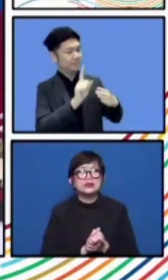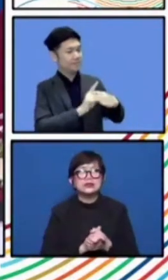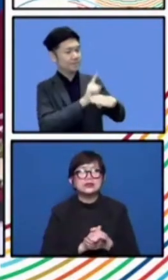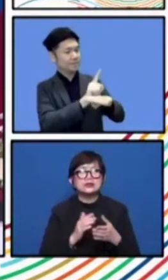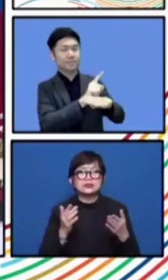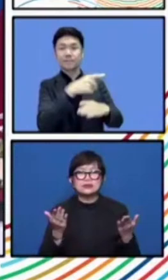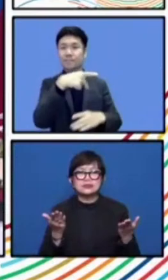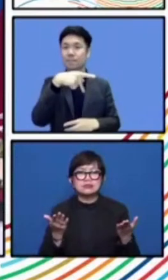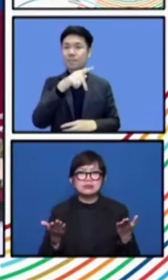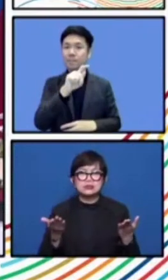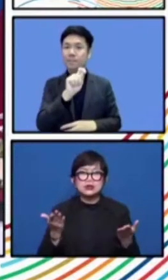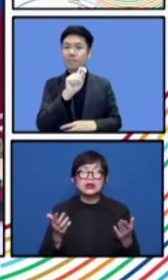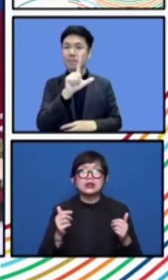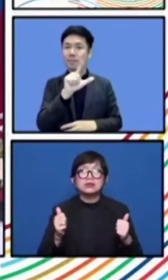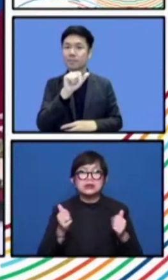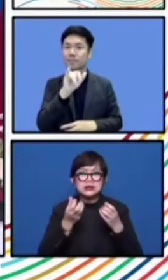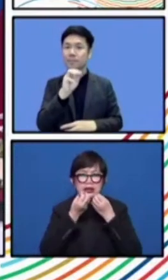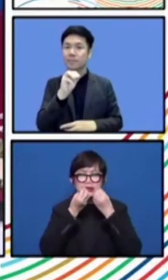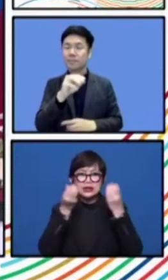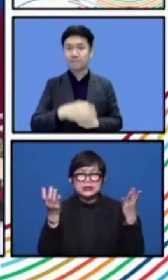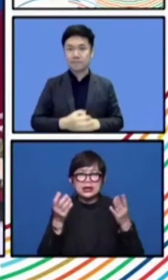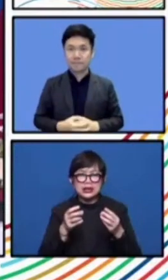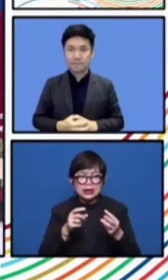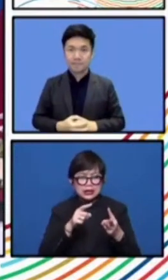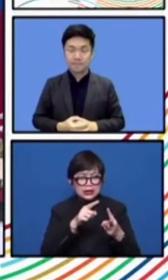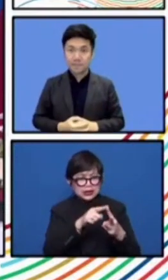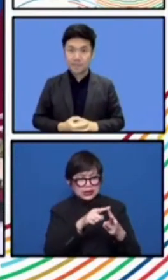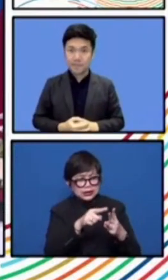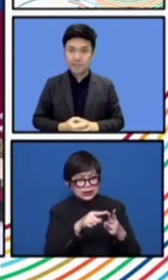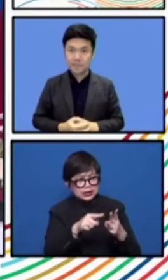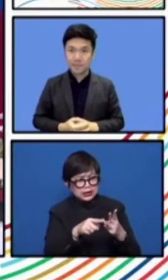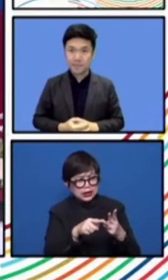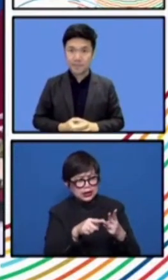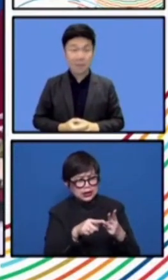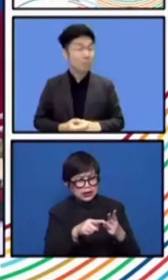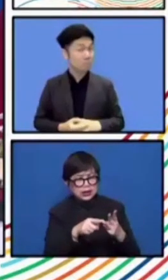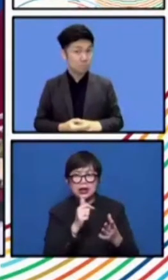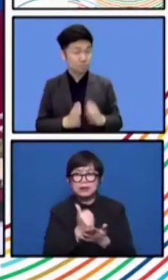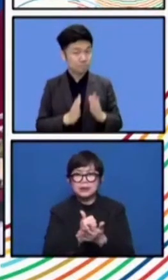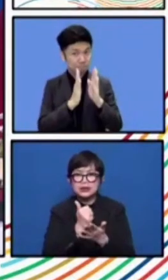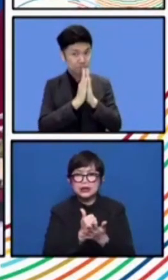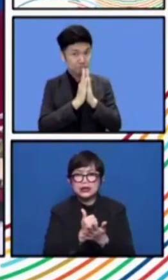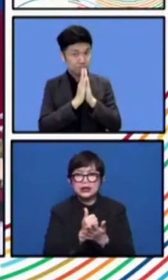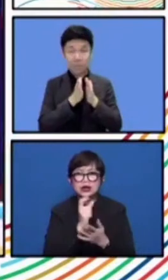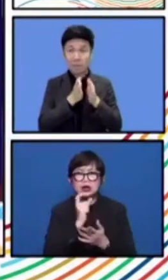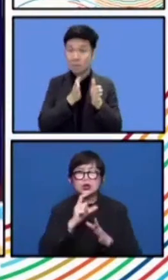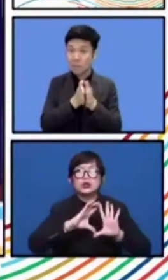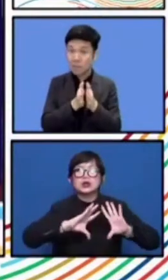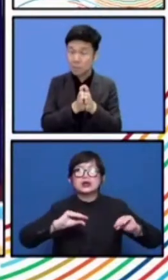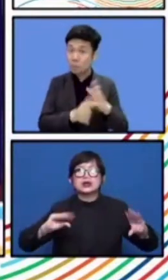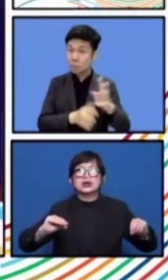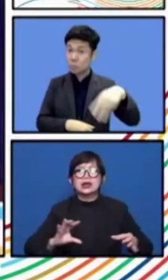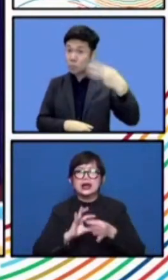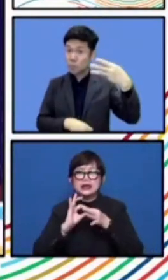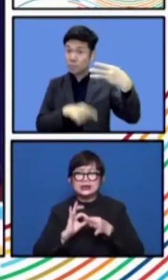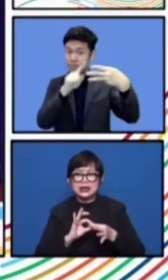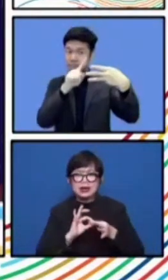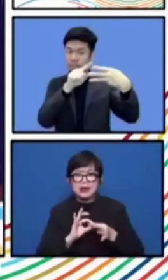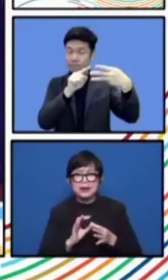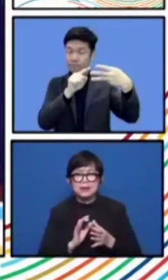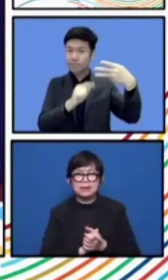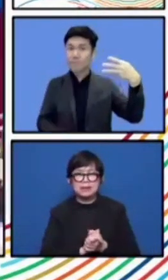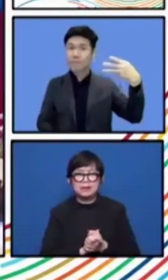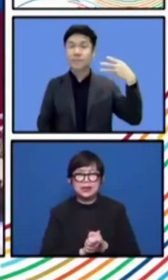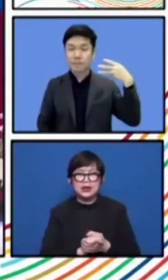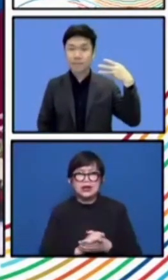Outline Three priority uh areas of four collaborations between escap